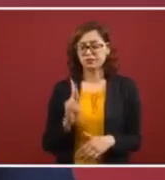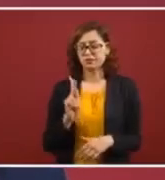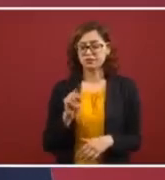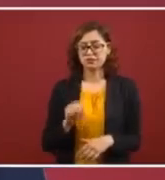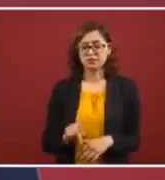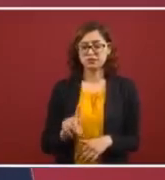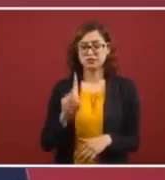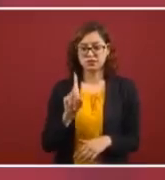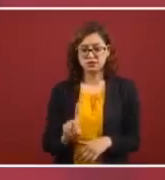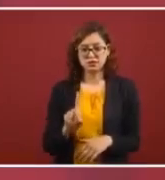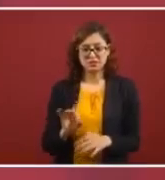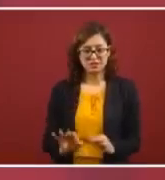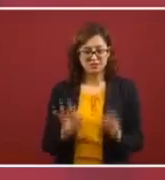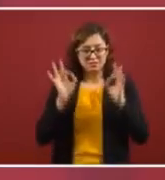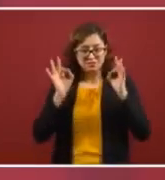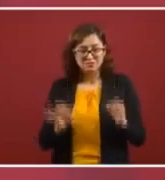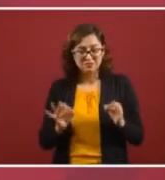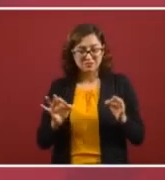the development plan.